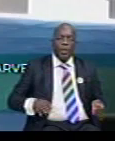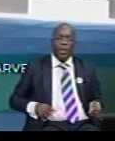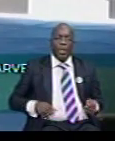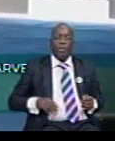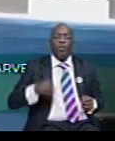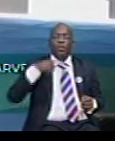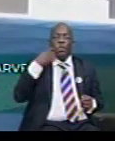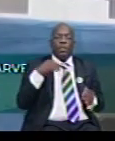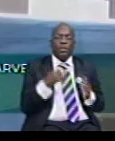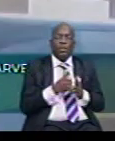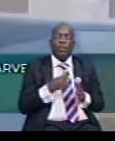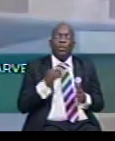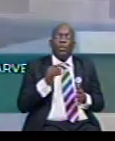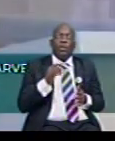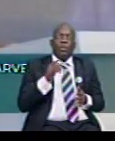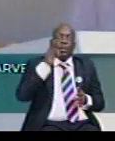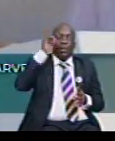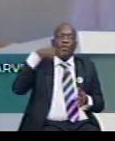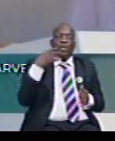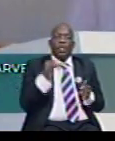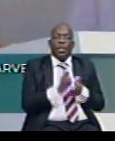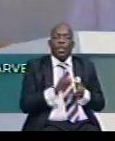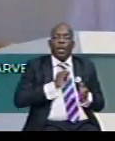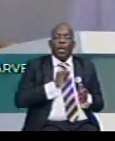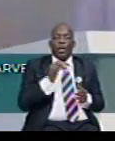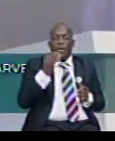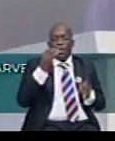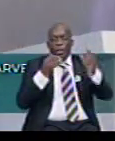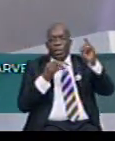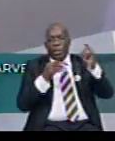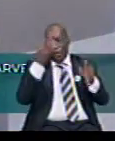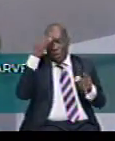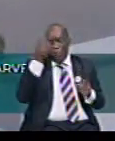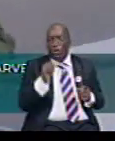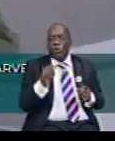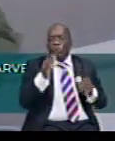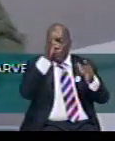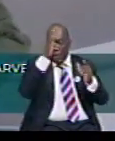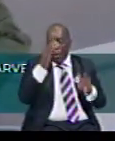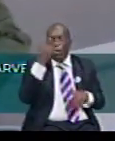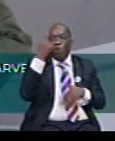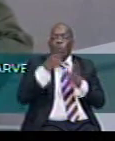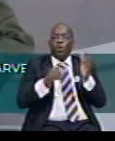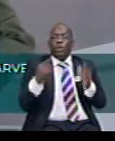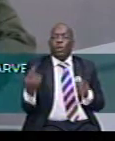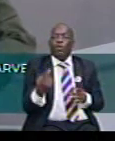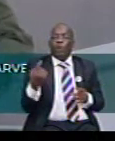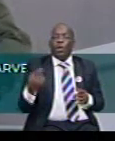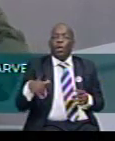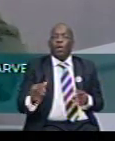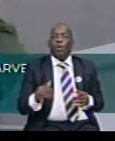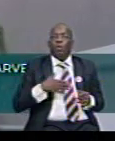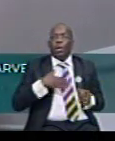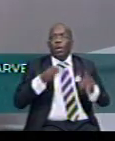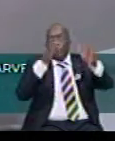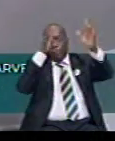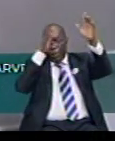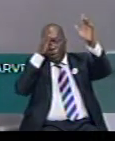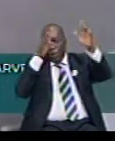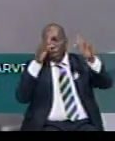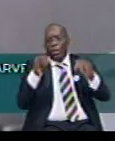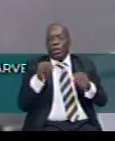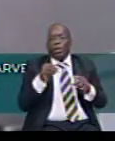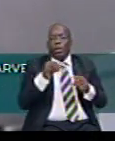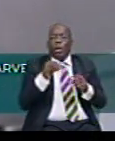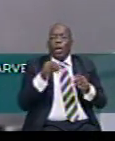the Father. And whatever my Father, a Father in heaven, whatever my Father has promised